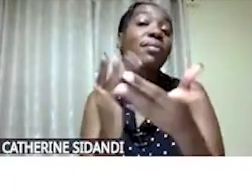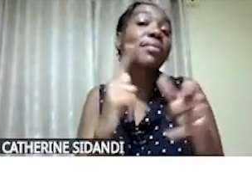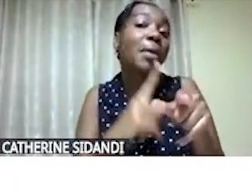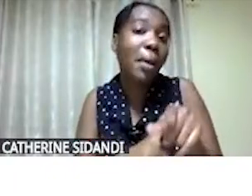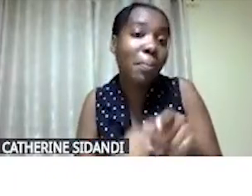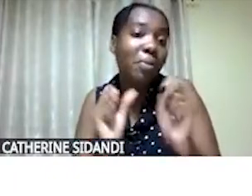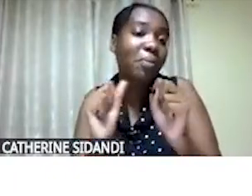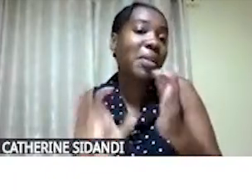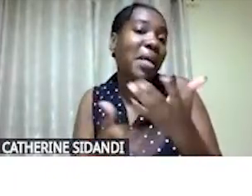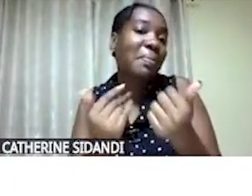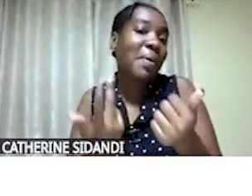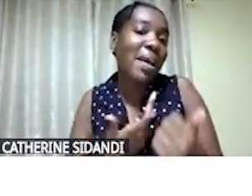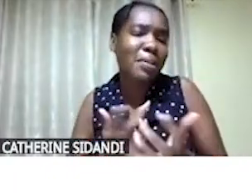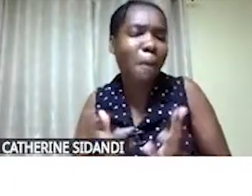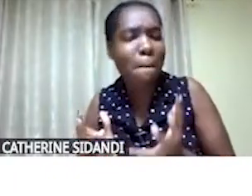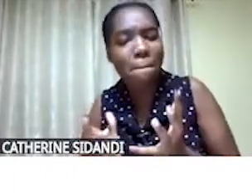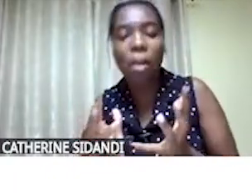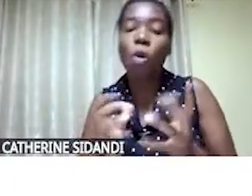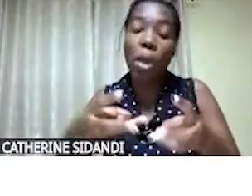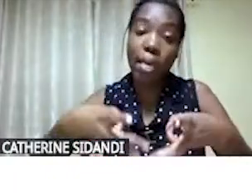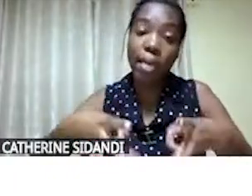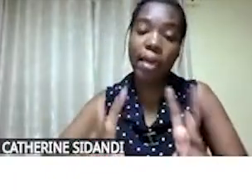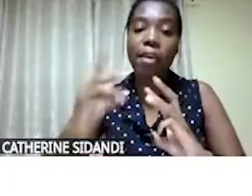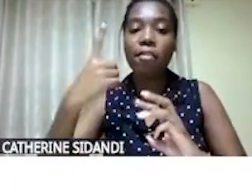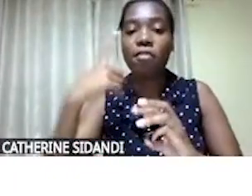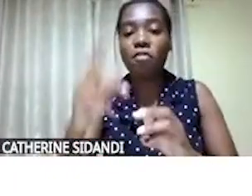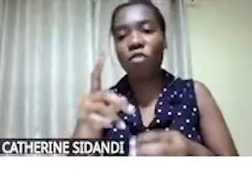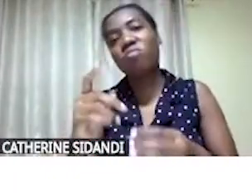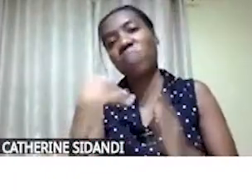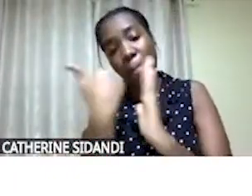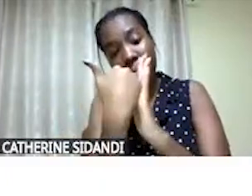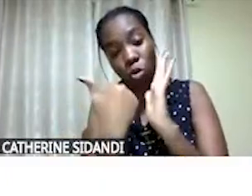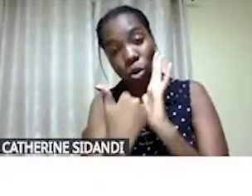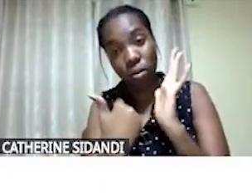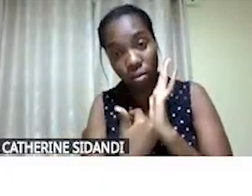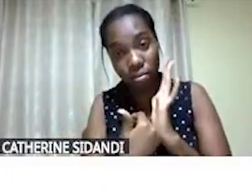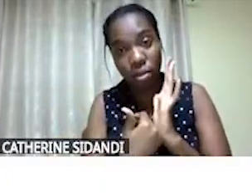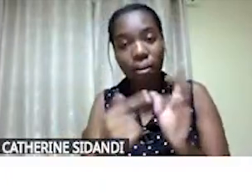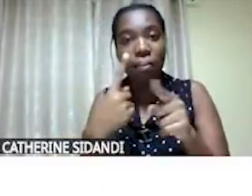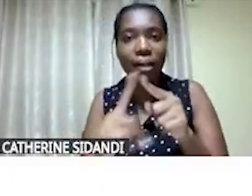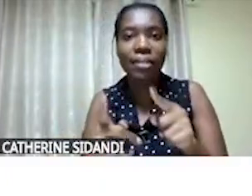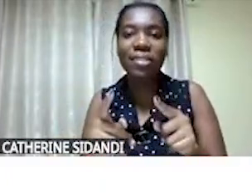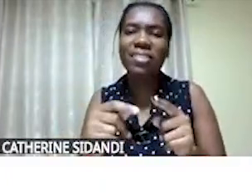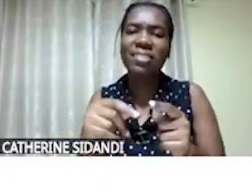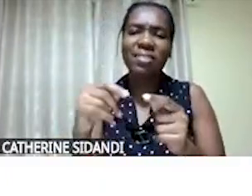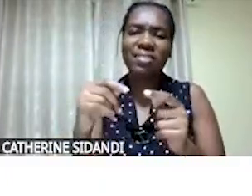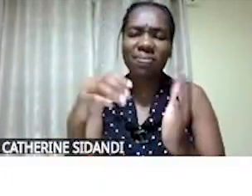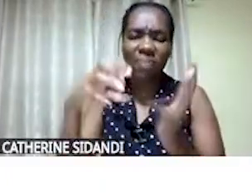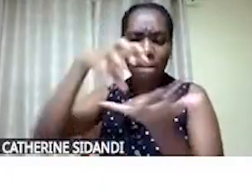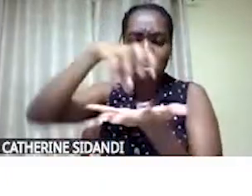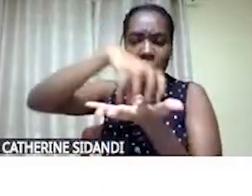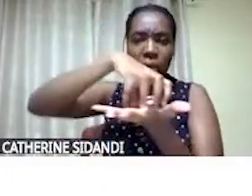in the execution of the strategy, but it cannot be the main thing. So